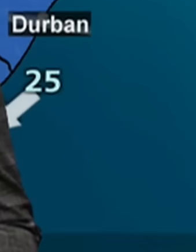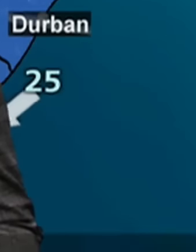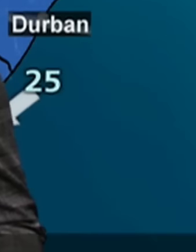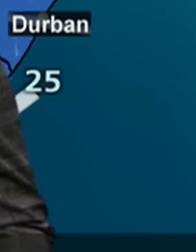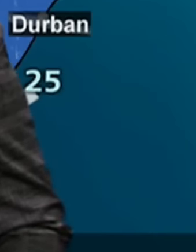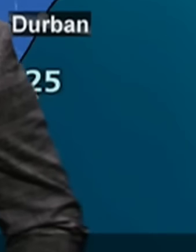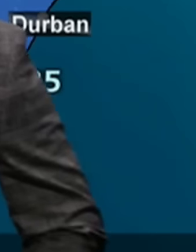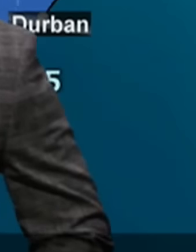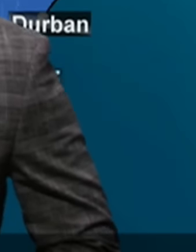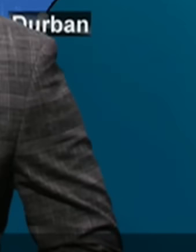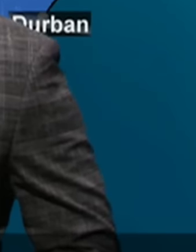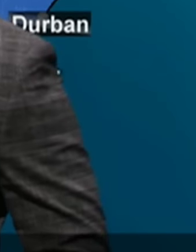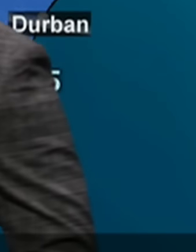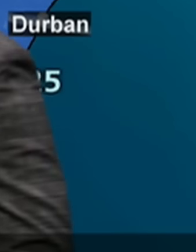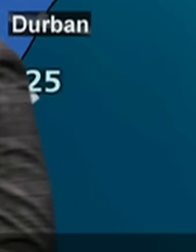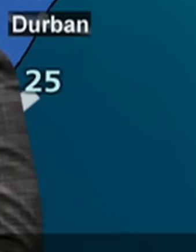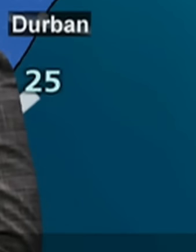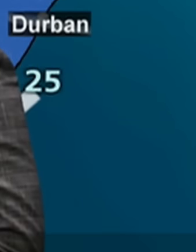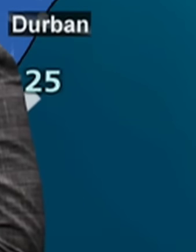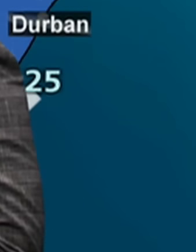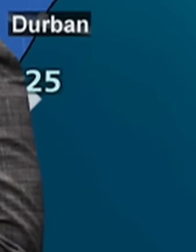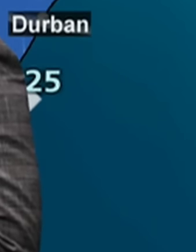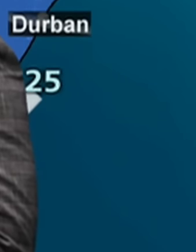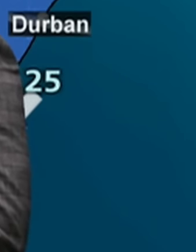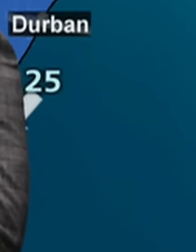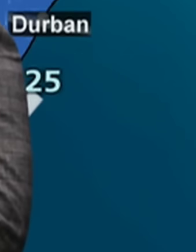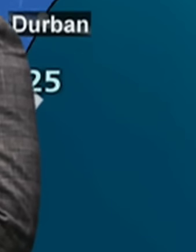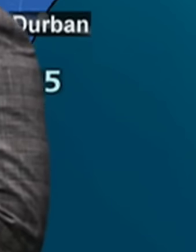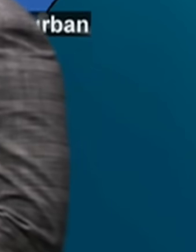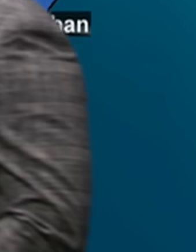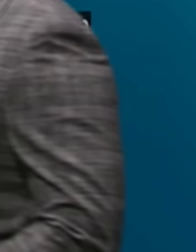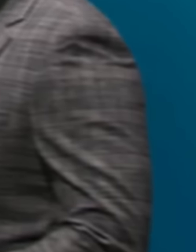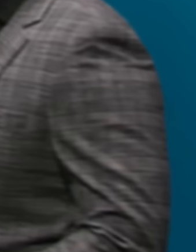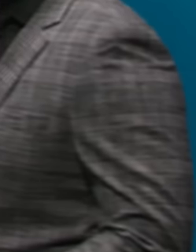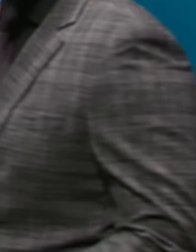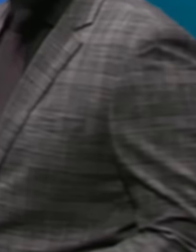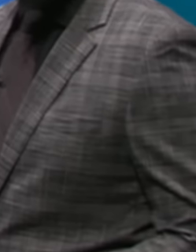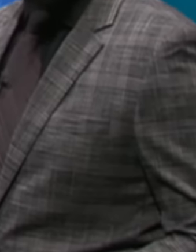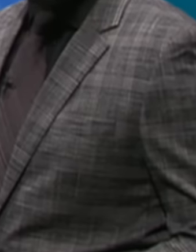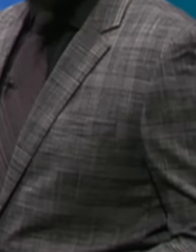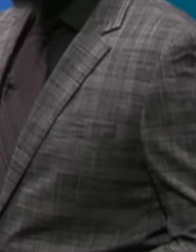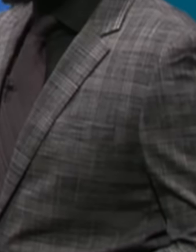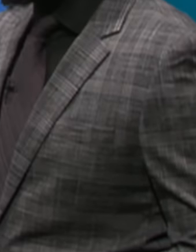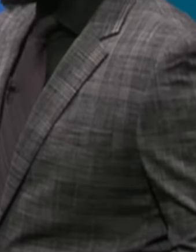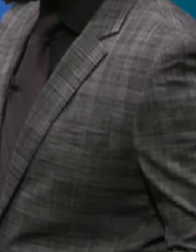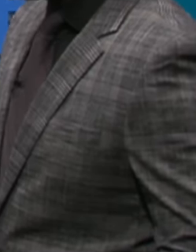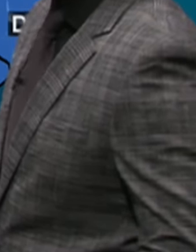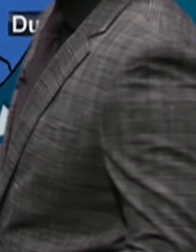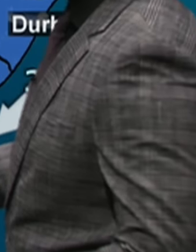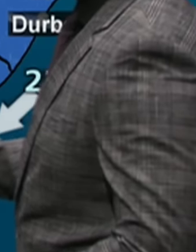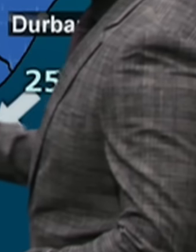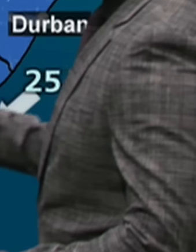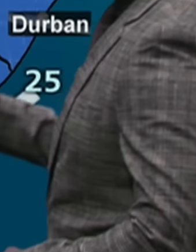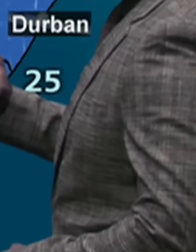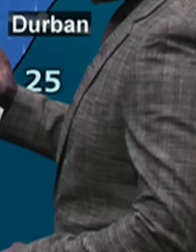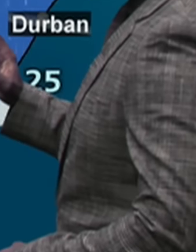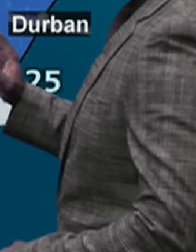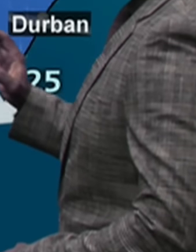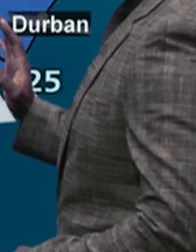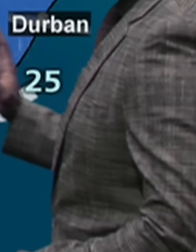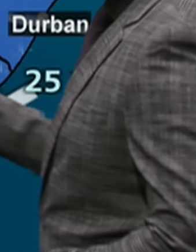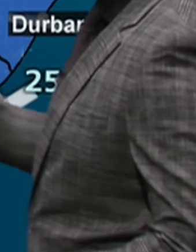thato ga tsedi ke a leboa papu madume ho sa bile pantsa tse shebile hona ka haro ka papu prima ka leboa o tla jala ka haro ka papu shebela itlebele fela pula tse hlakileng empa tse re shebile hona